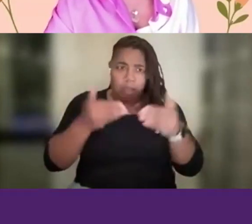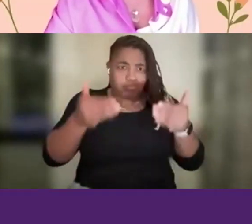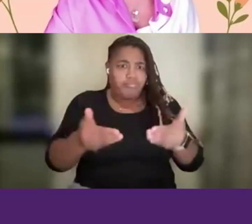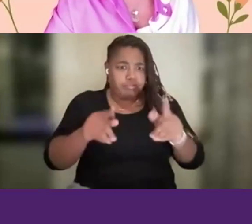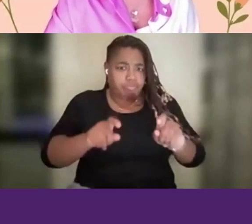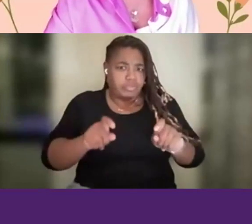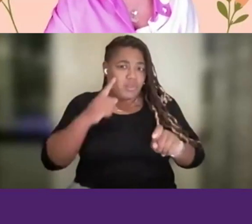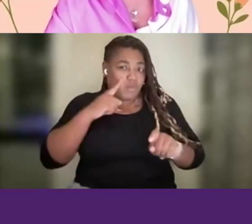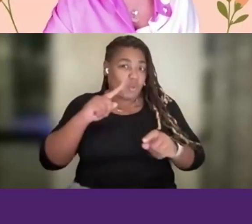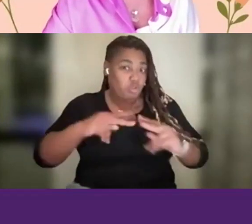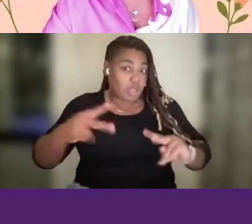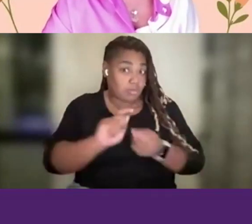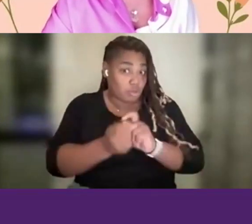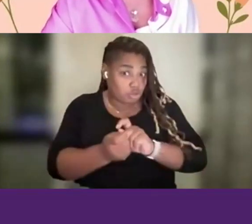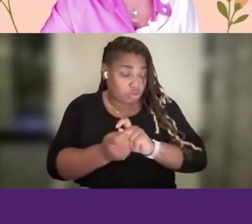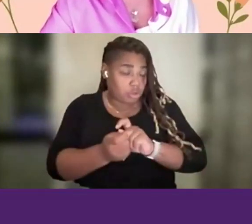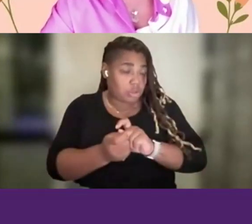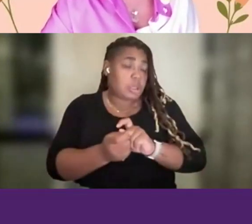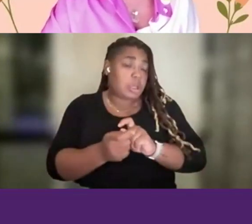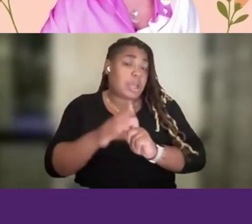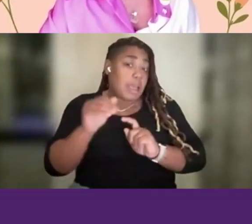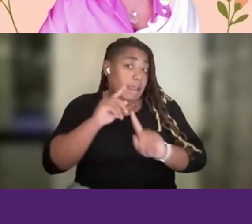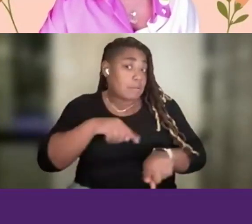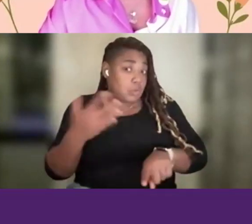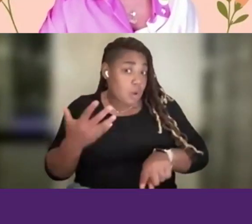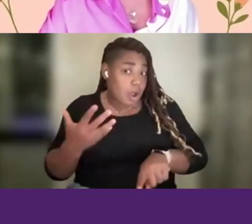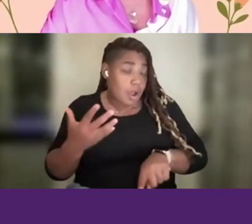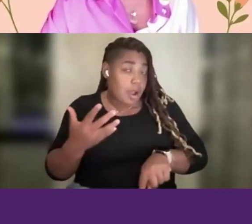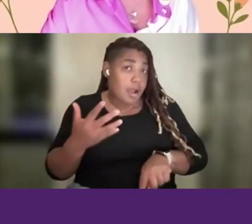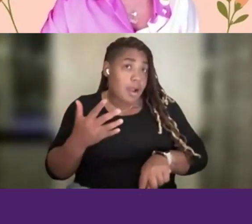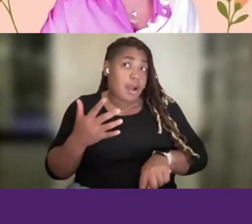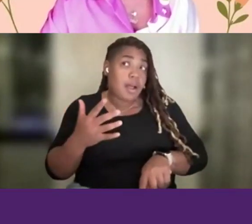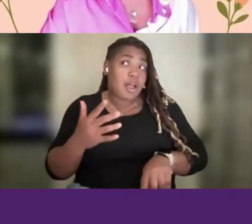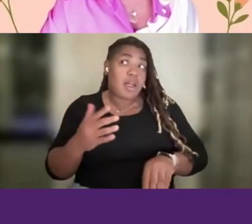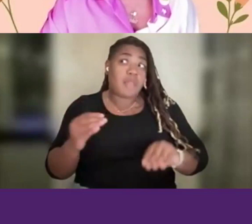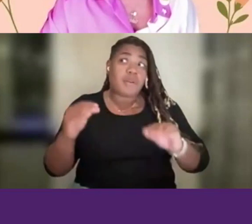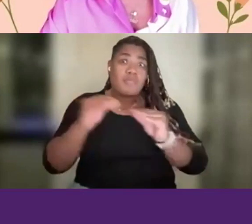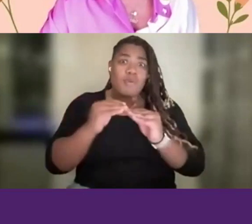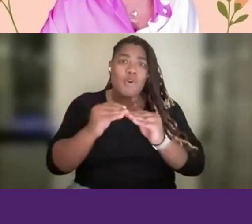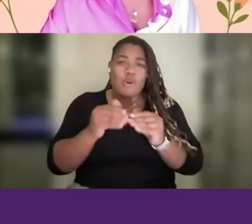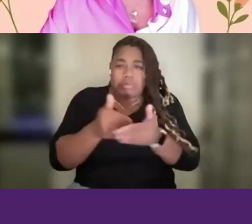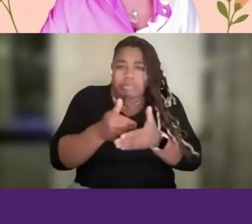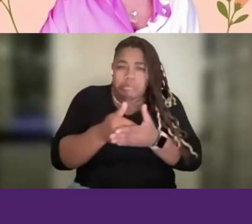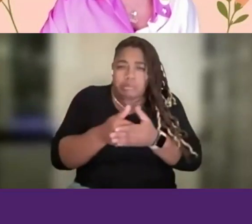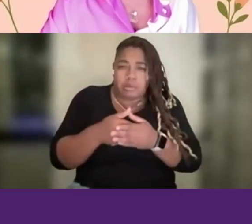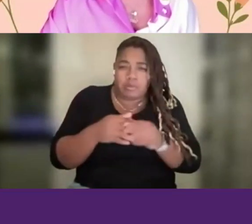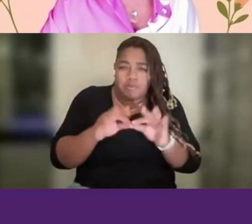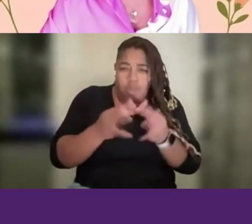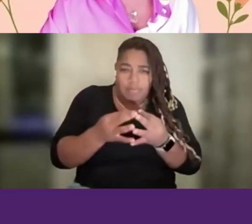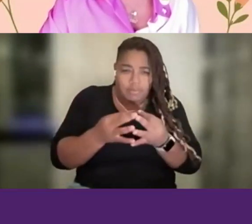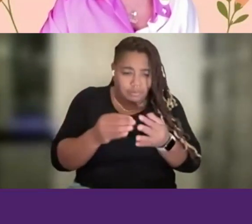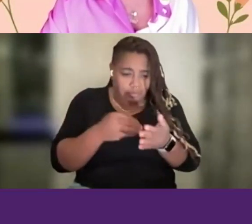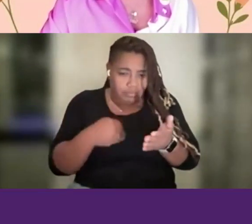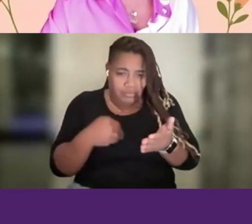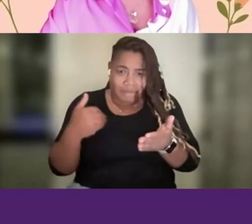genetic mutations? And the answer to that is, if the more first-degree relatives you have who have cancer, again,